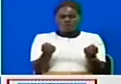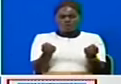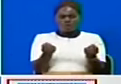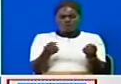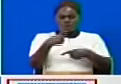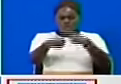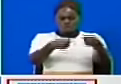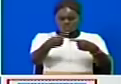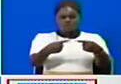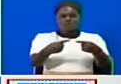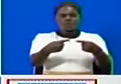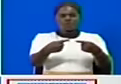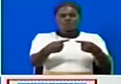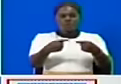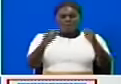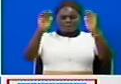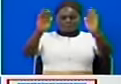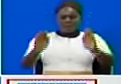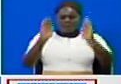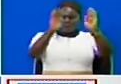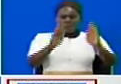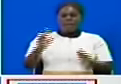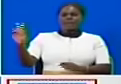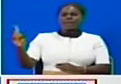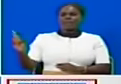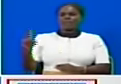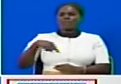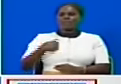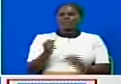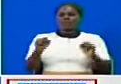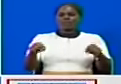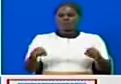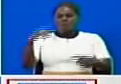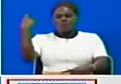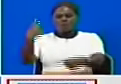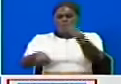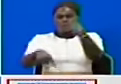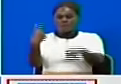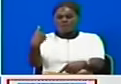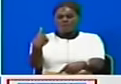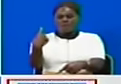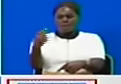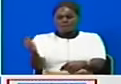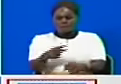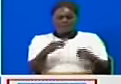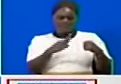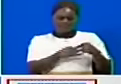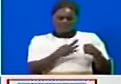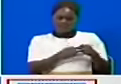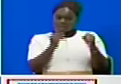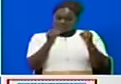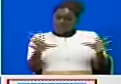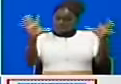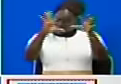forward the campaigns for Nairobi so that we can win even in August. Otherwise, if we don't